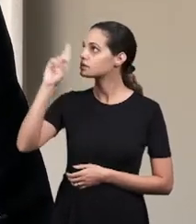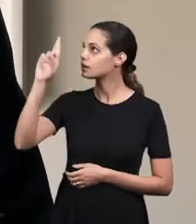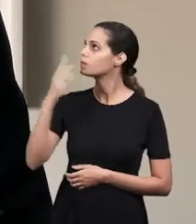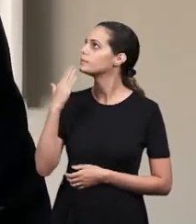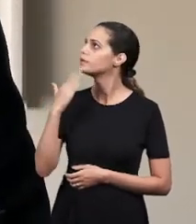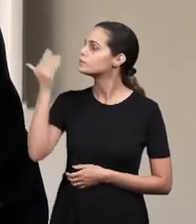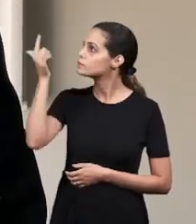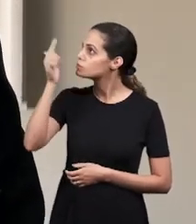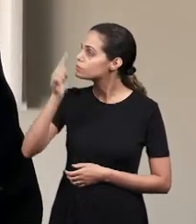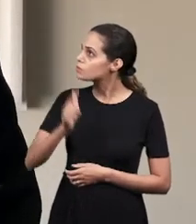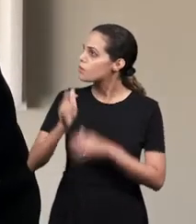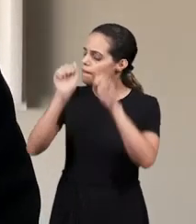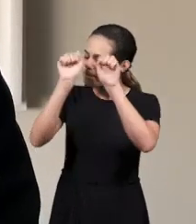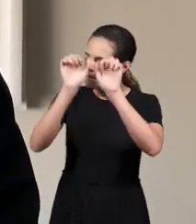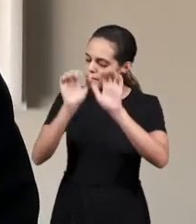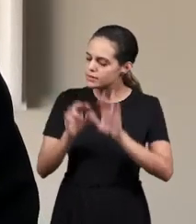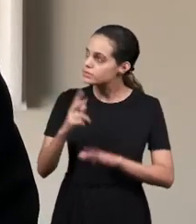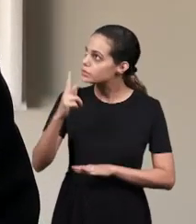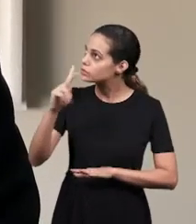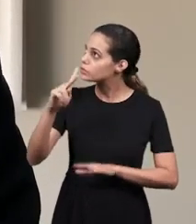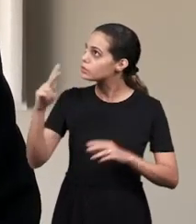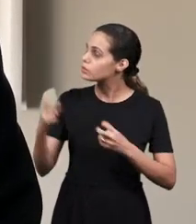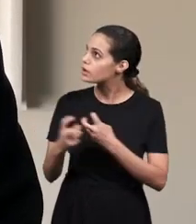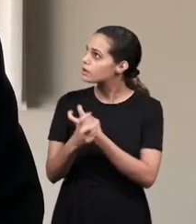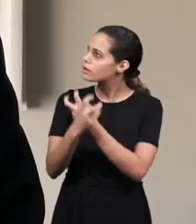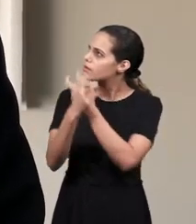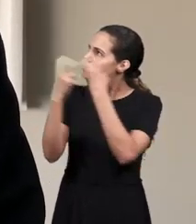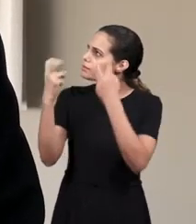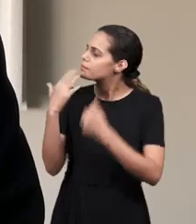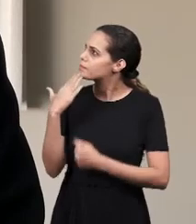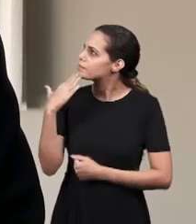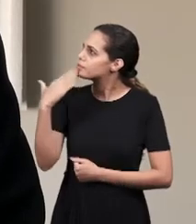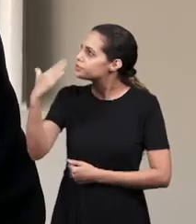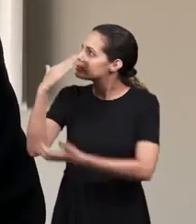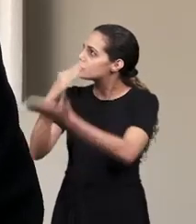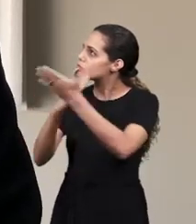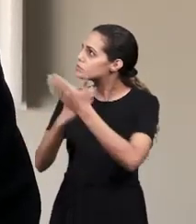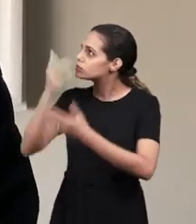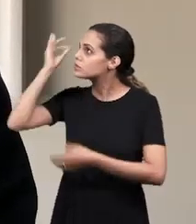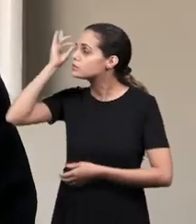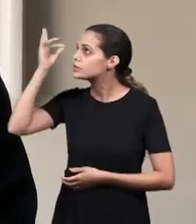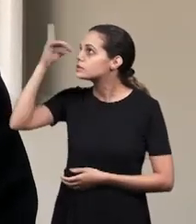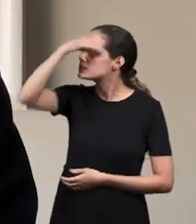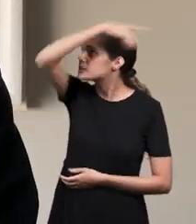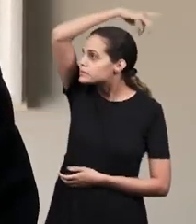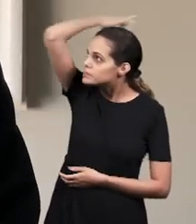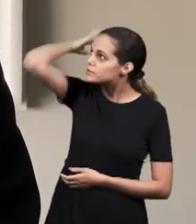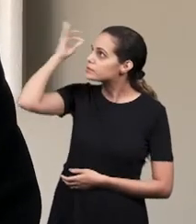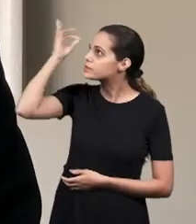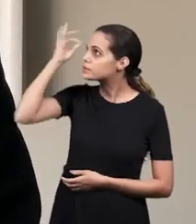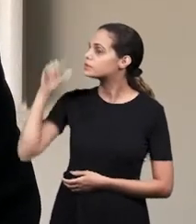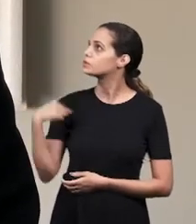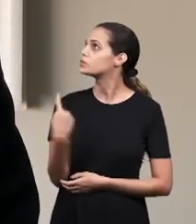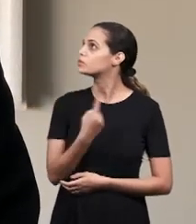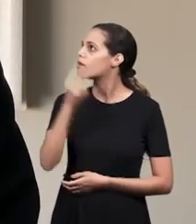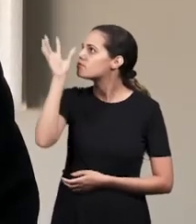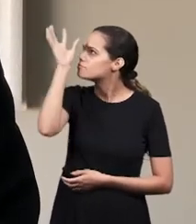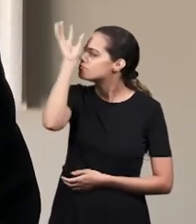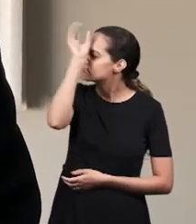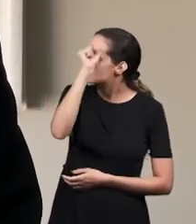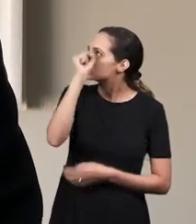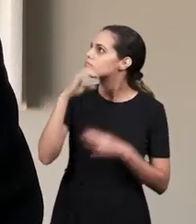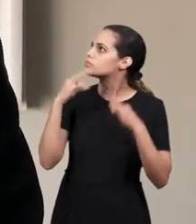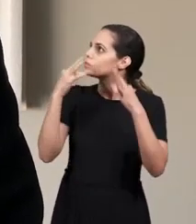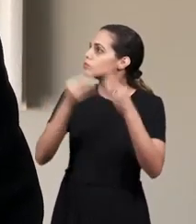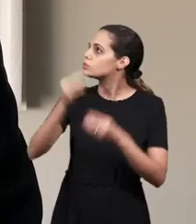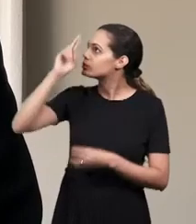pleading, Lord, for the help of the Holy Spirit, so we may understand what the Lord